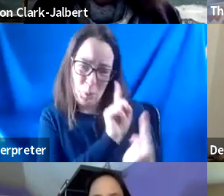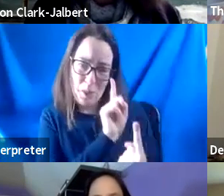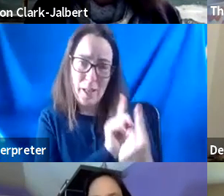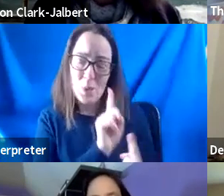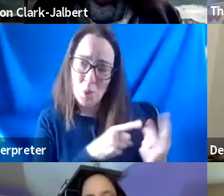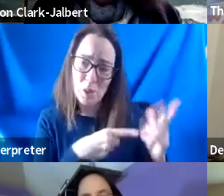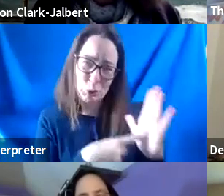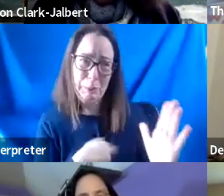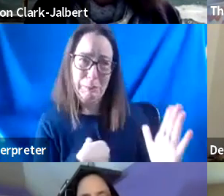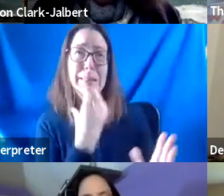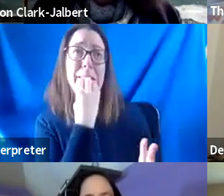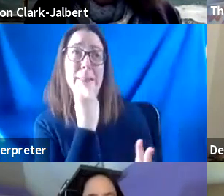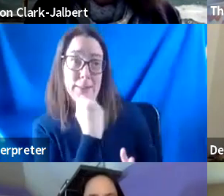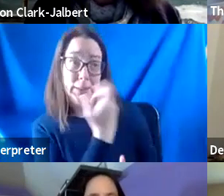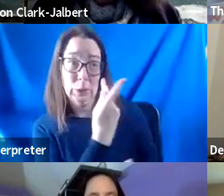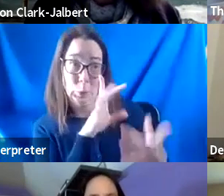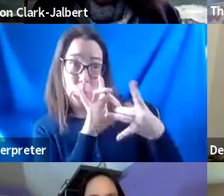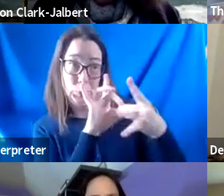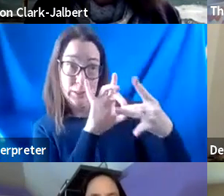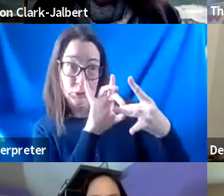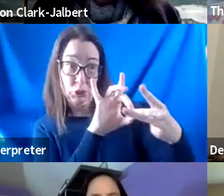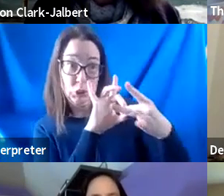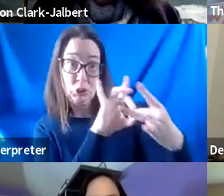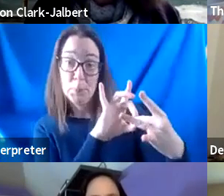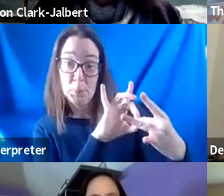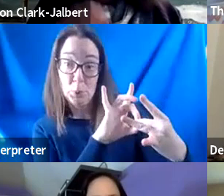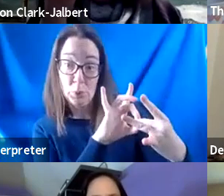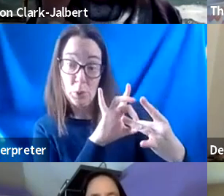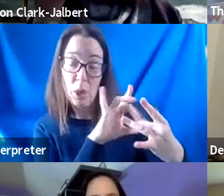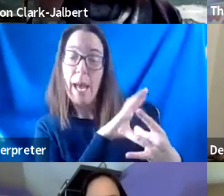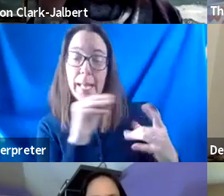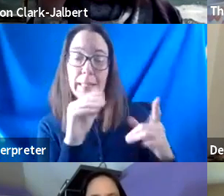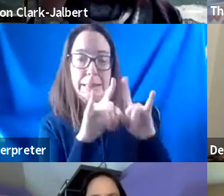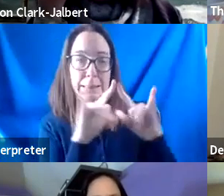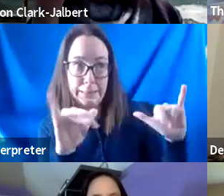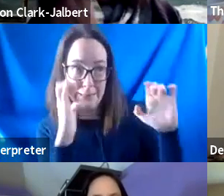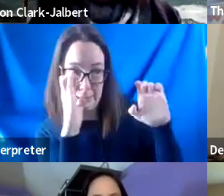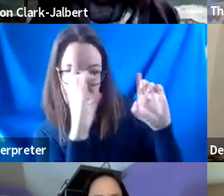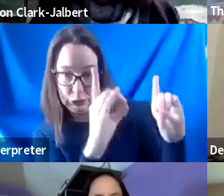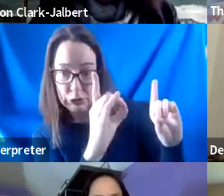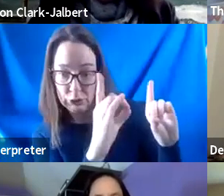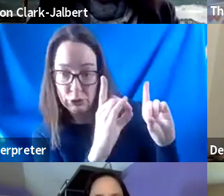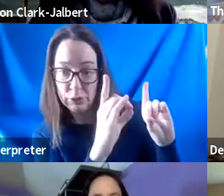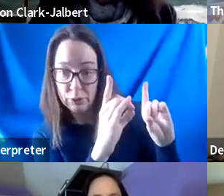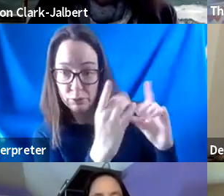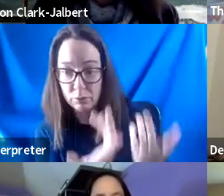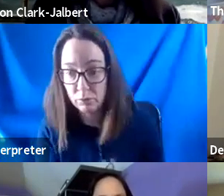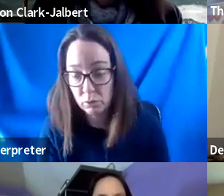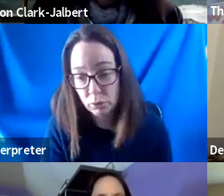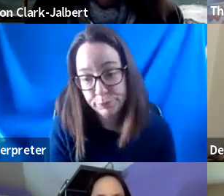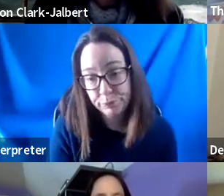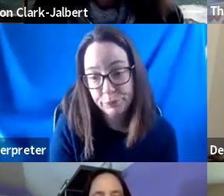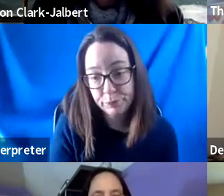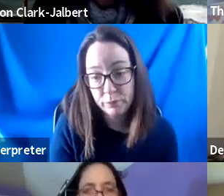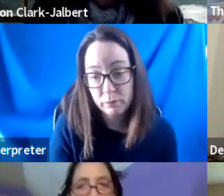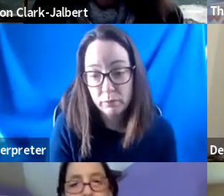it's modeling respect. And it allows you to wear your social justice educator hat, knowing that some seeds take time to grow.